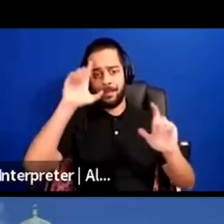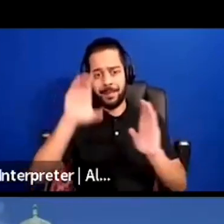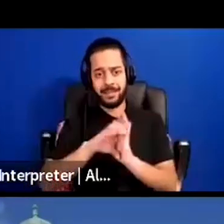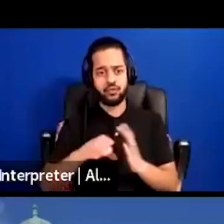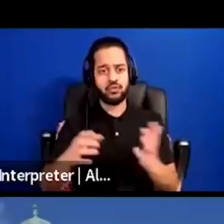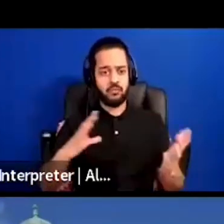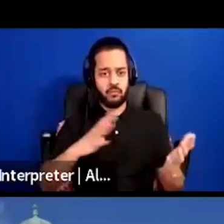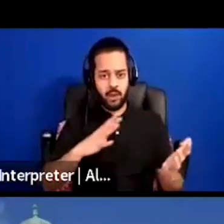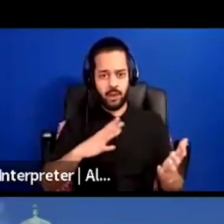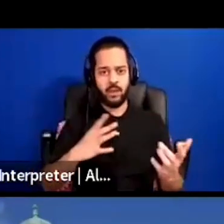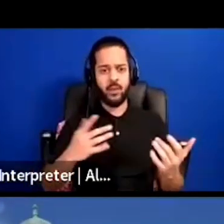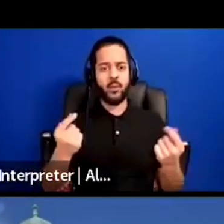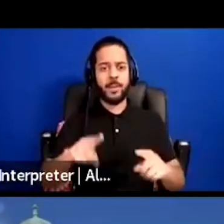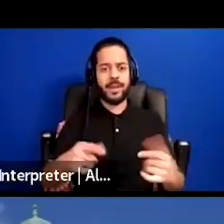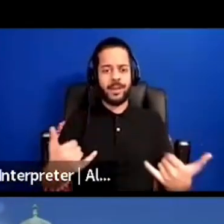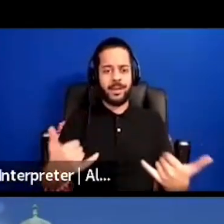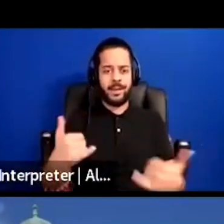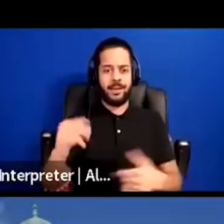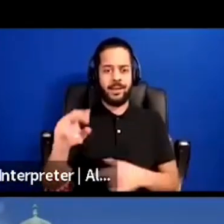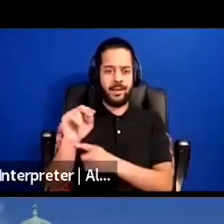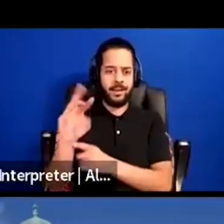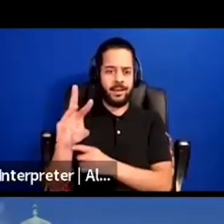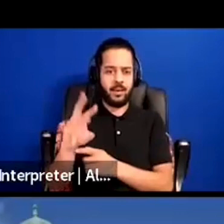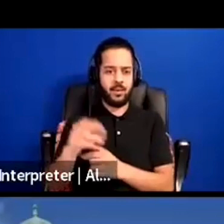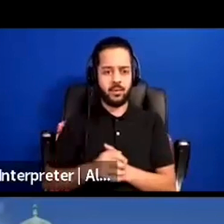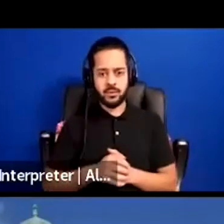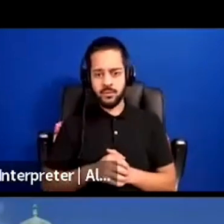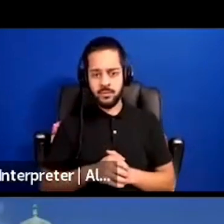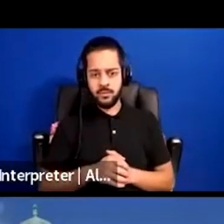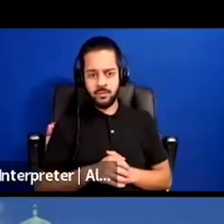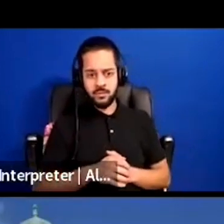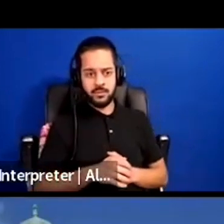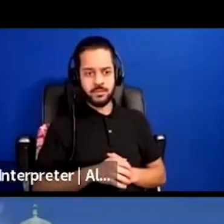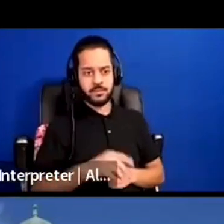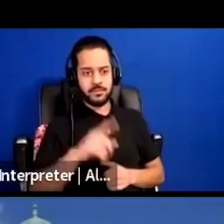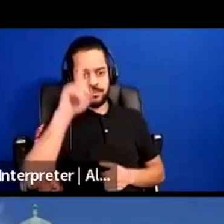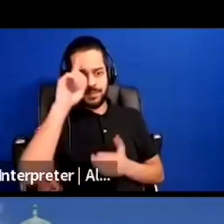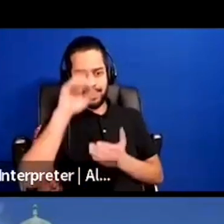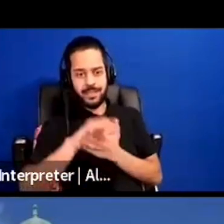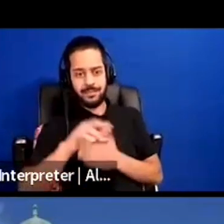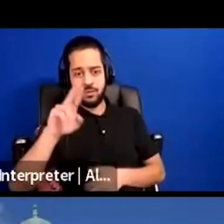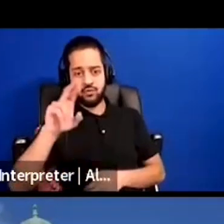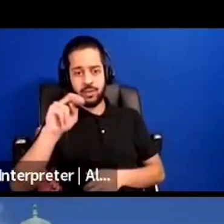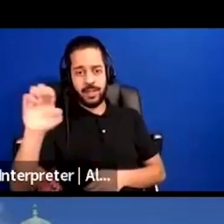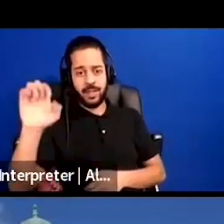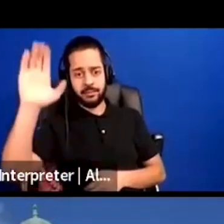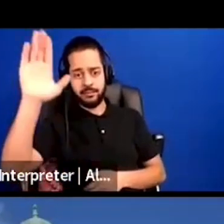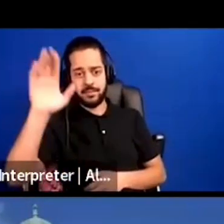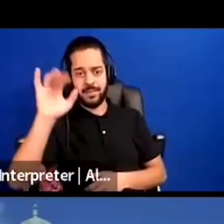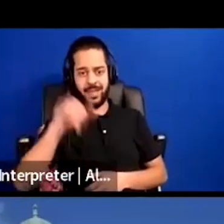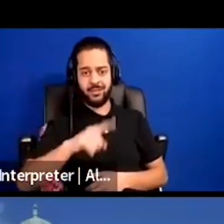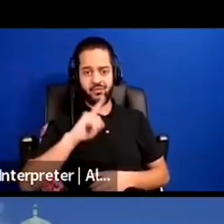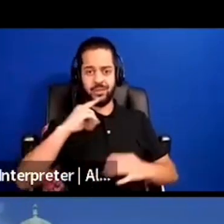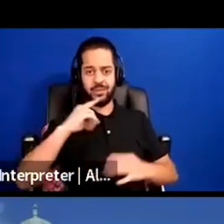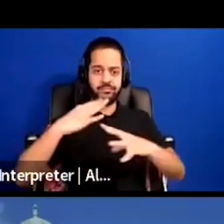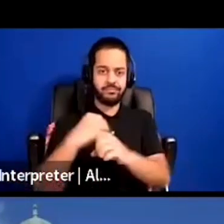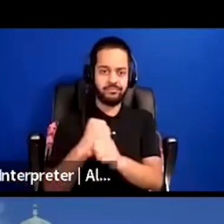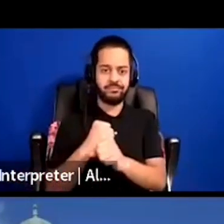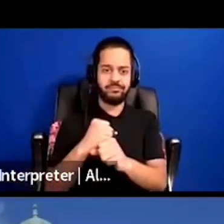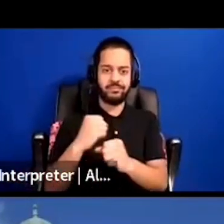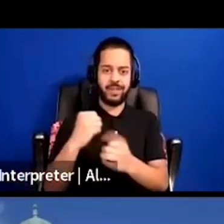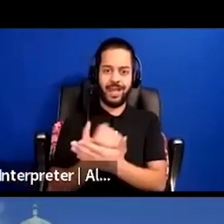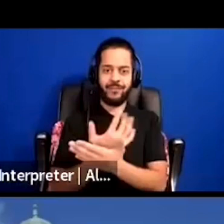now? Well, and I think what D is that is a snapshot of everything that families